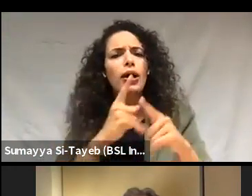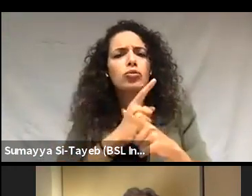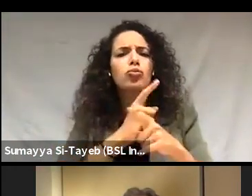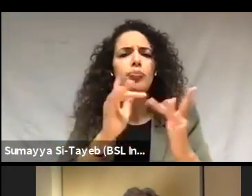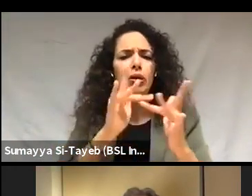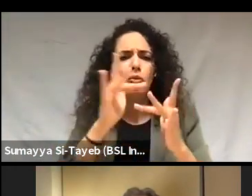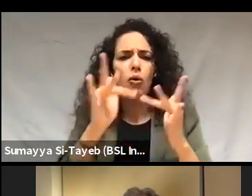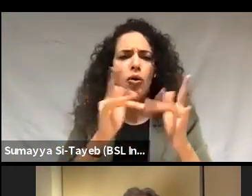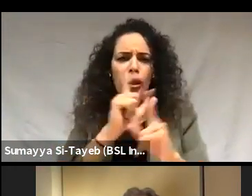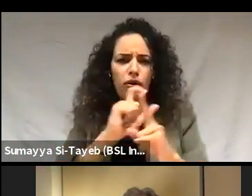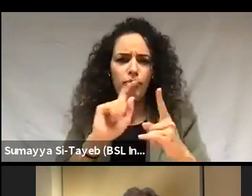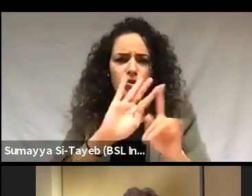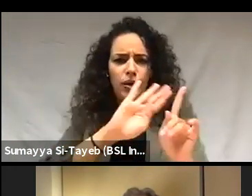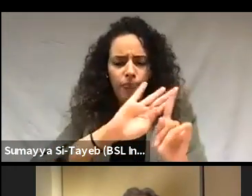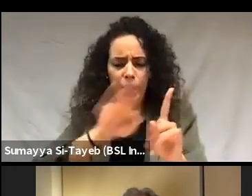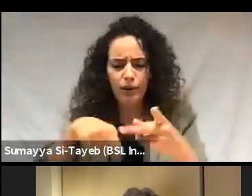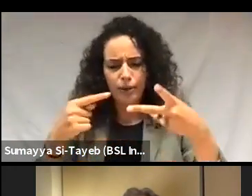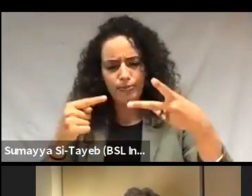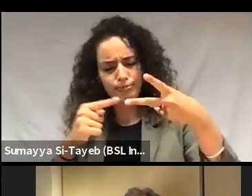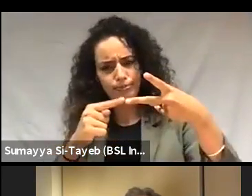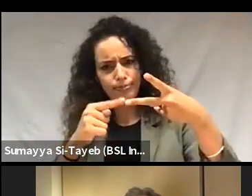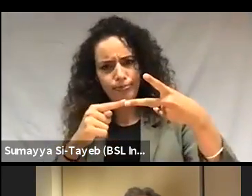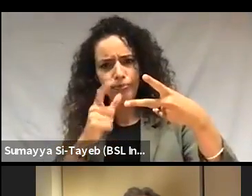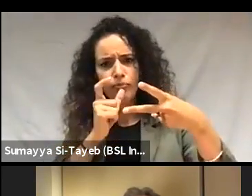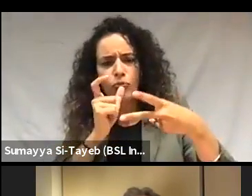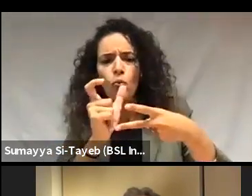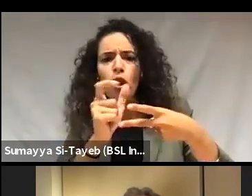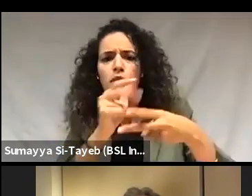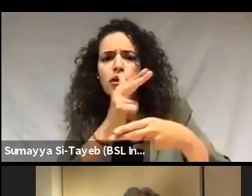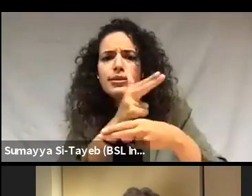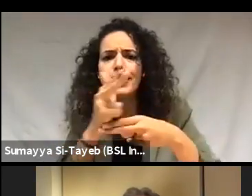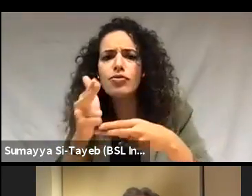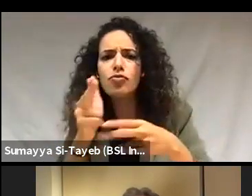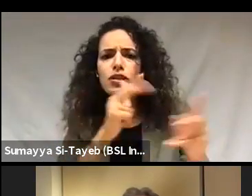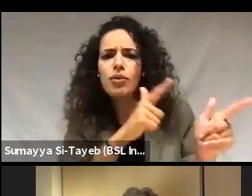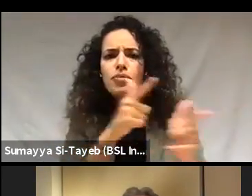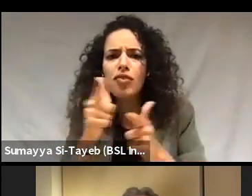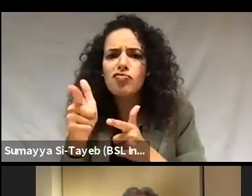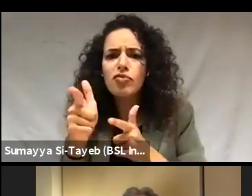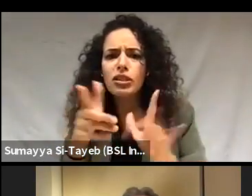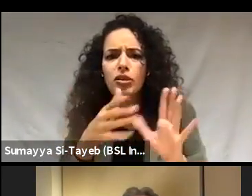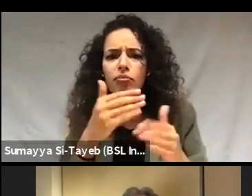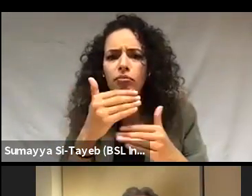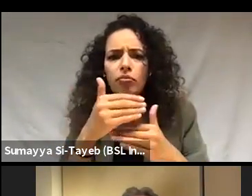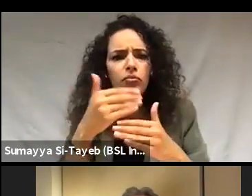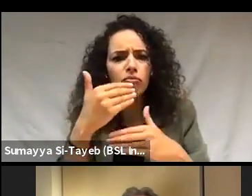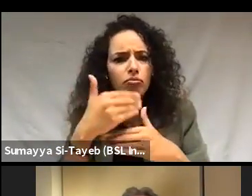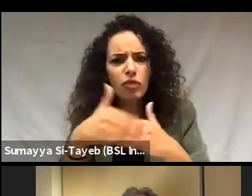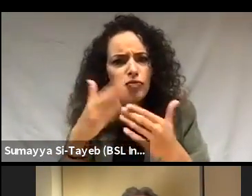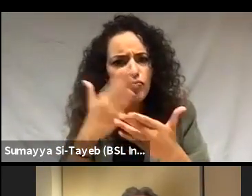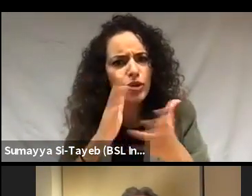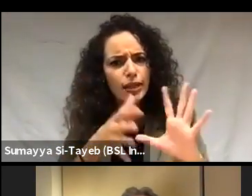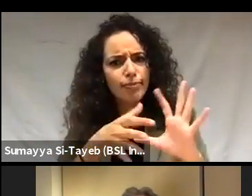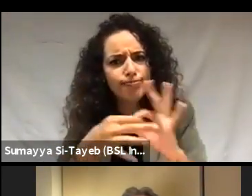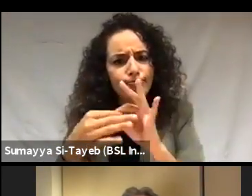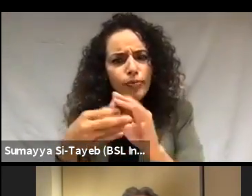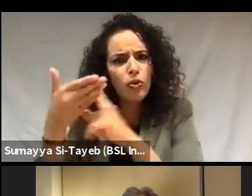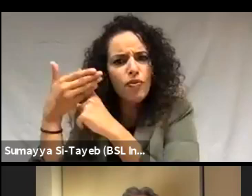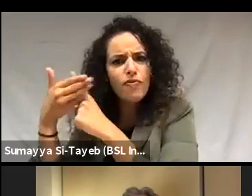we simply didn't associate the word terrorism with the far right. And so El Paso,